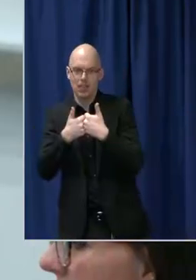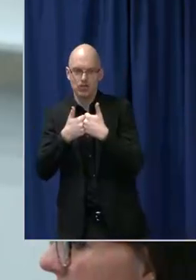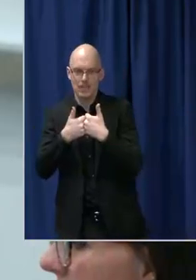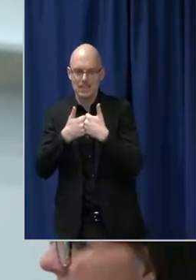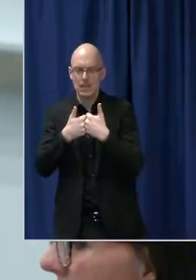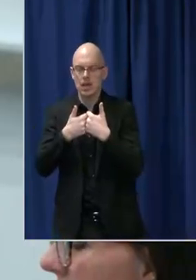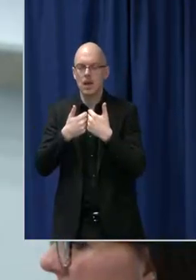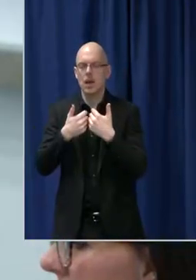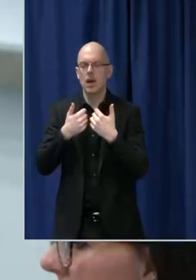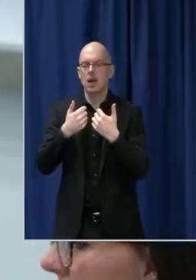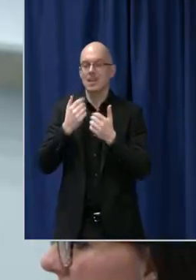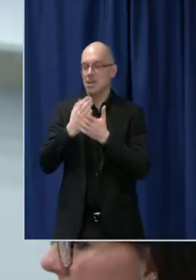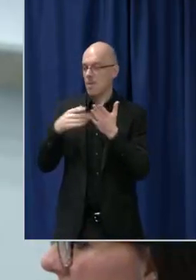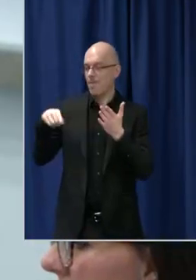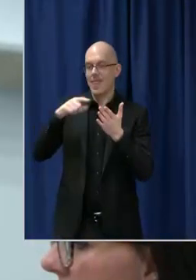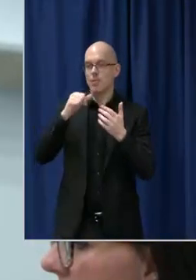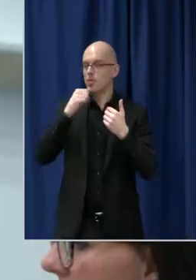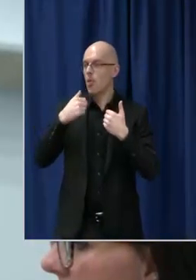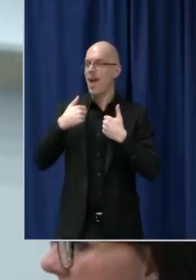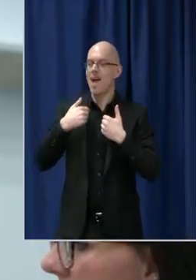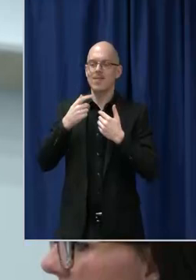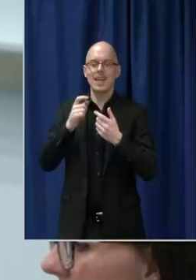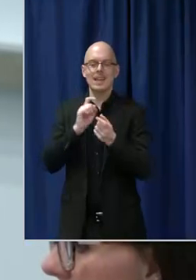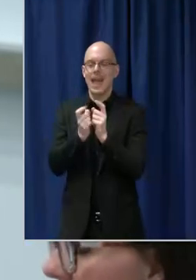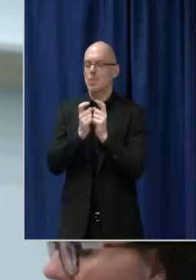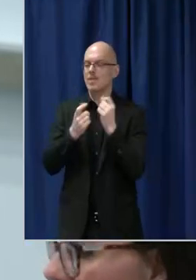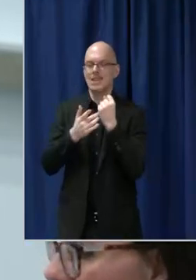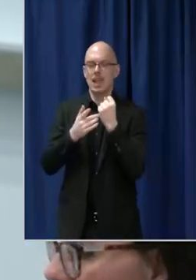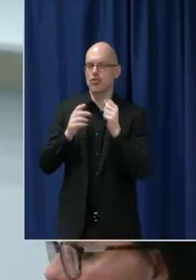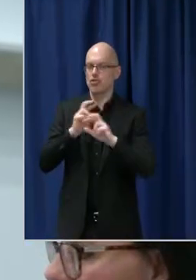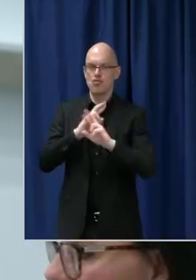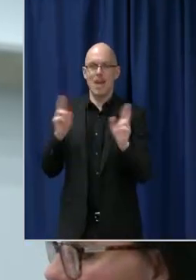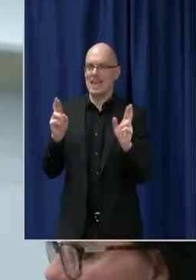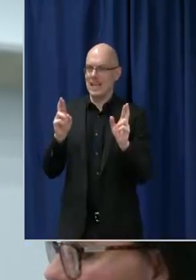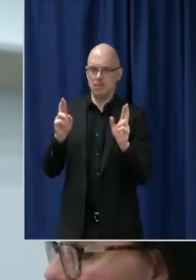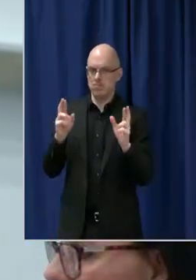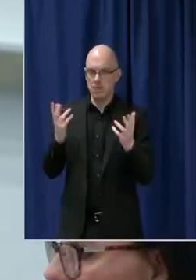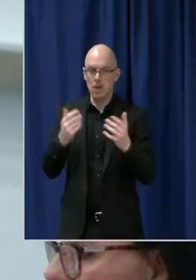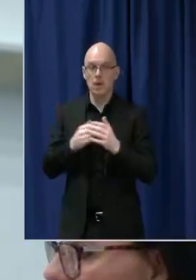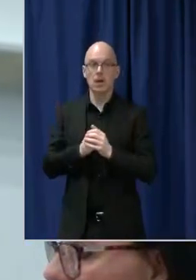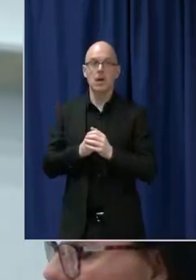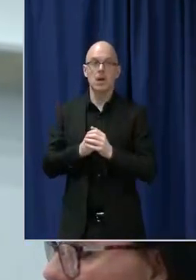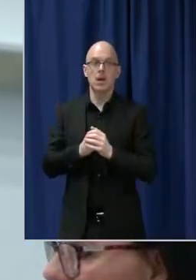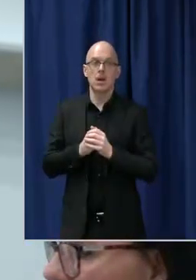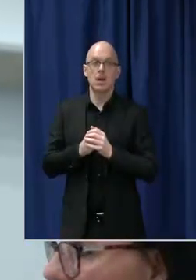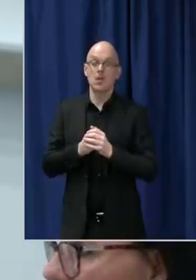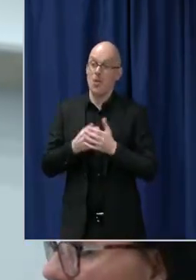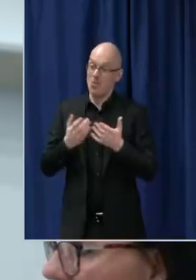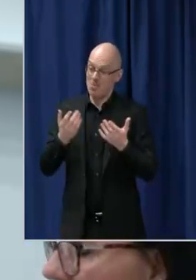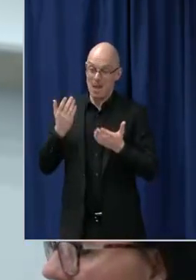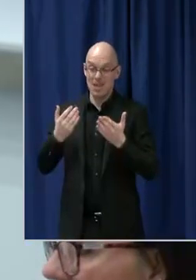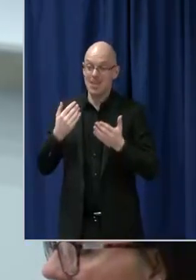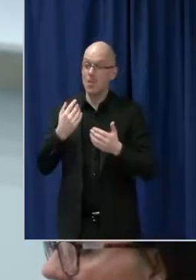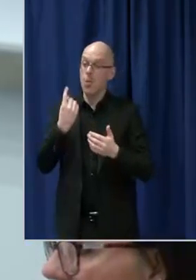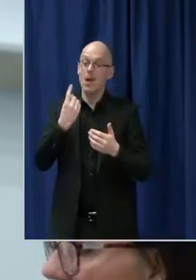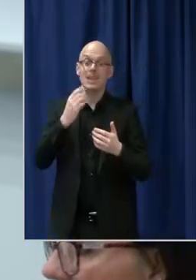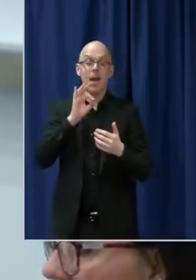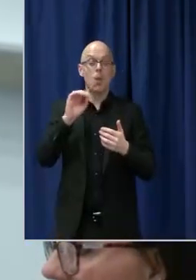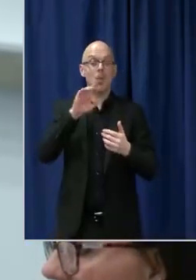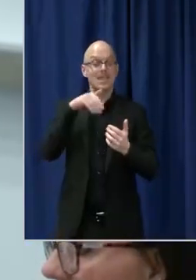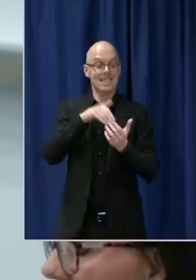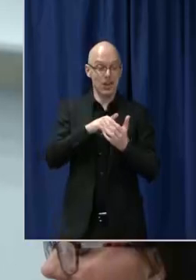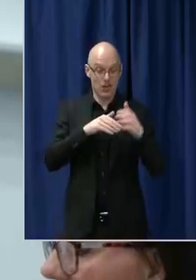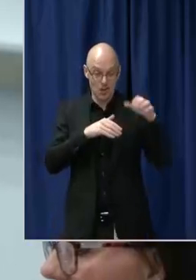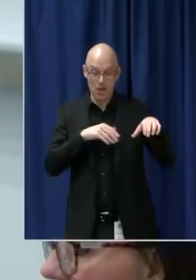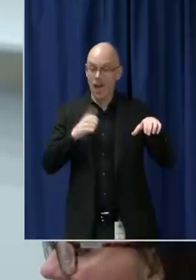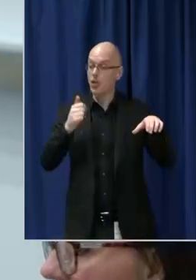these adaptive technologies. And so it's really important. You might have one 911 center next to another, and one